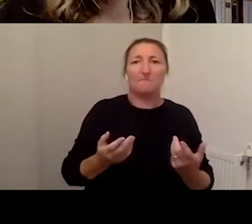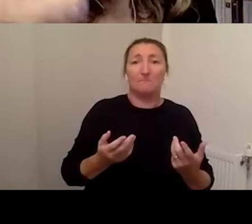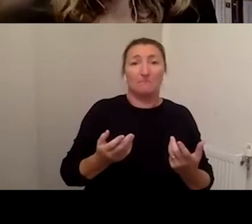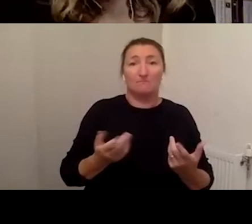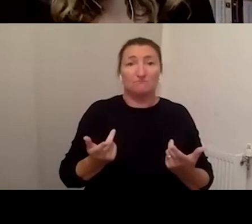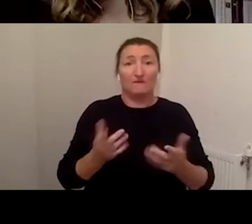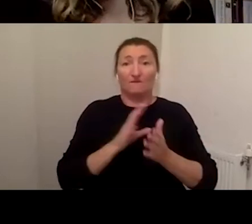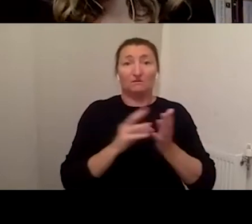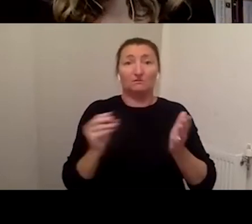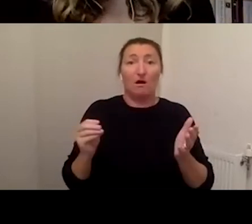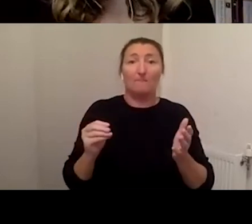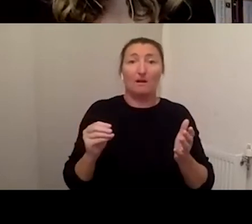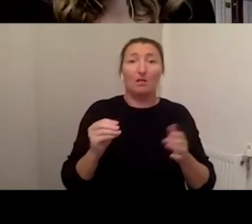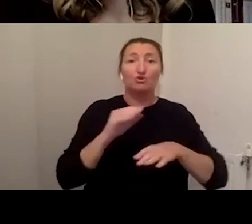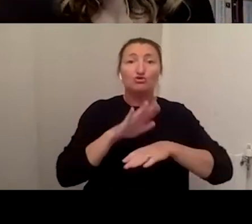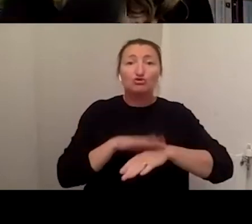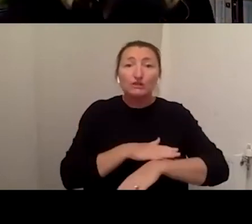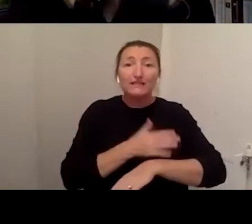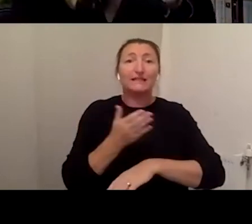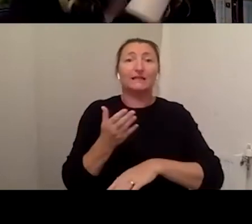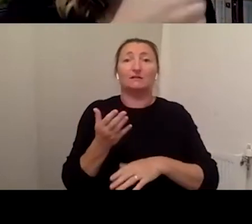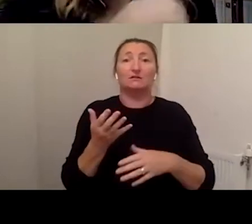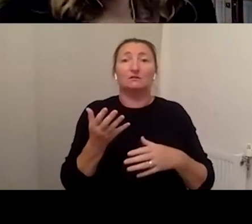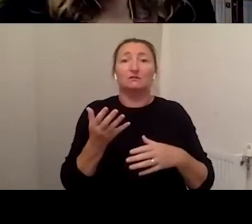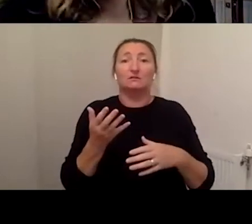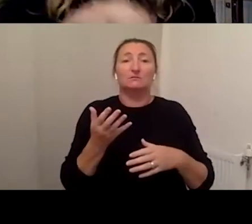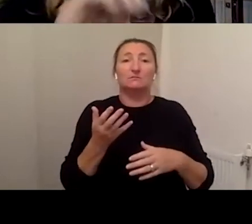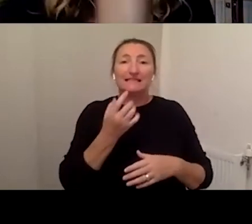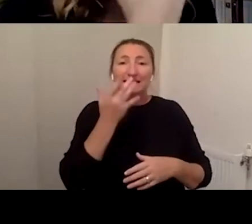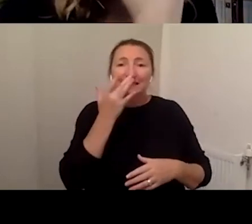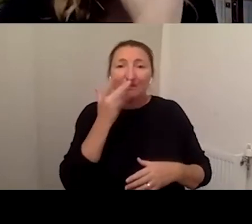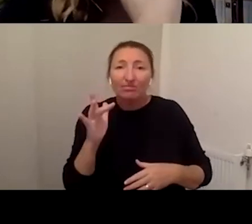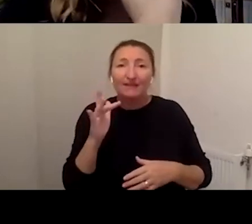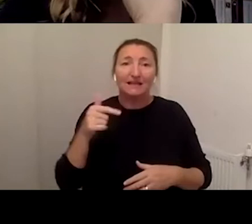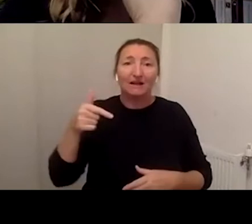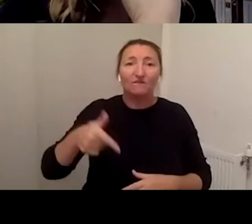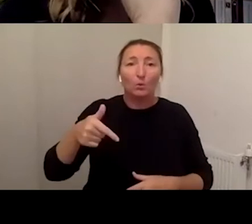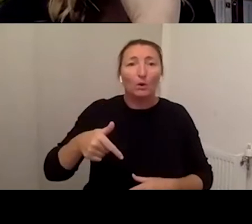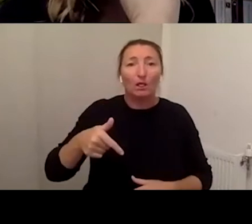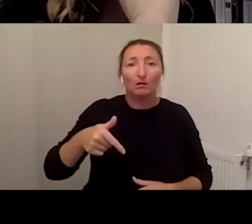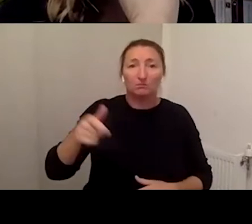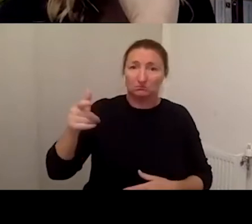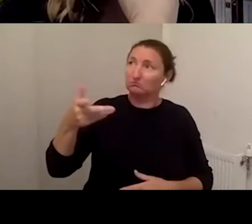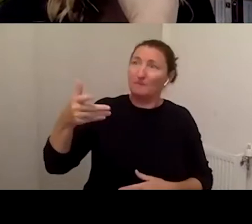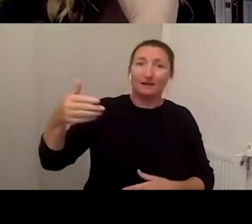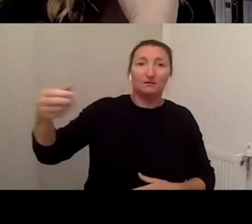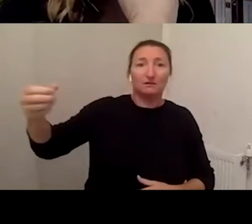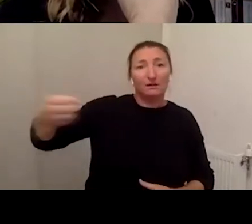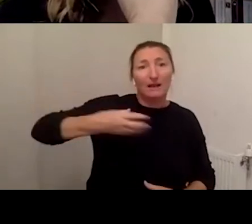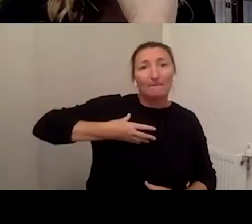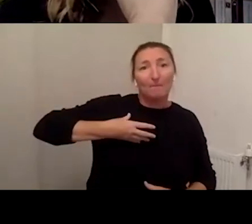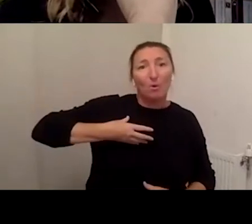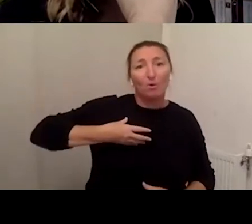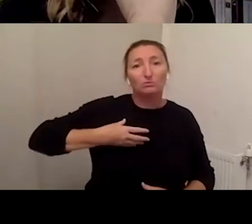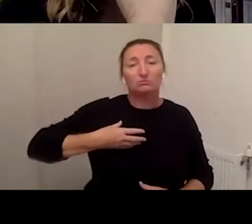like green synthetic fuels from other countries? I don't know, very